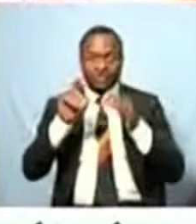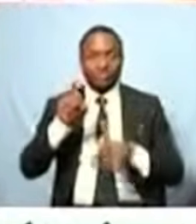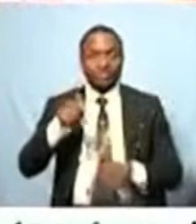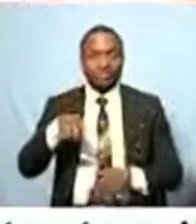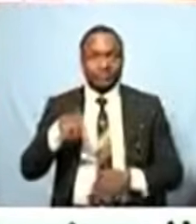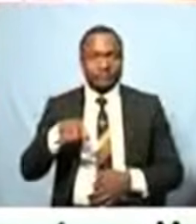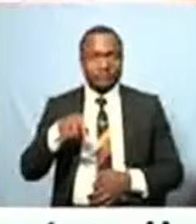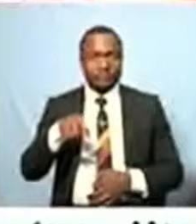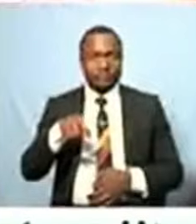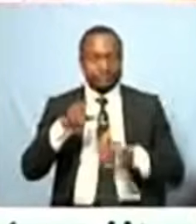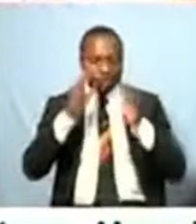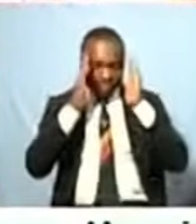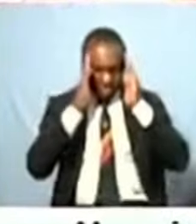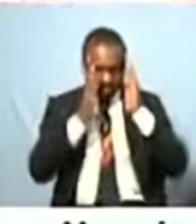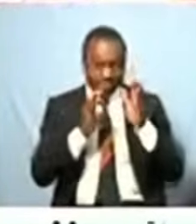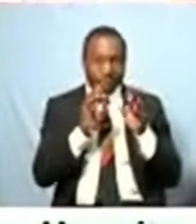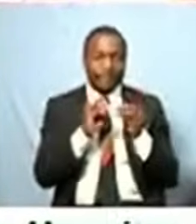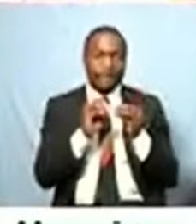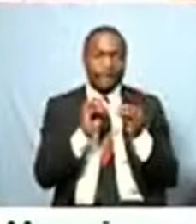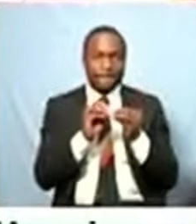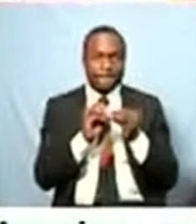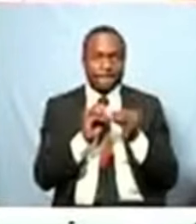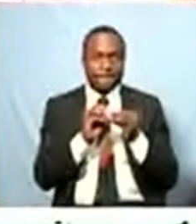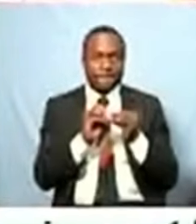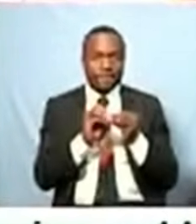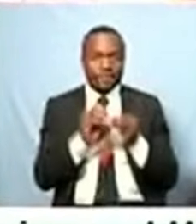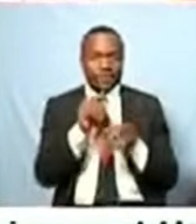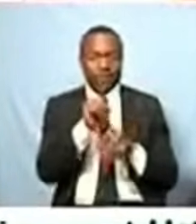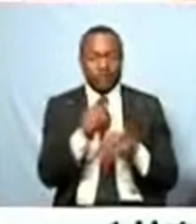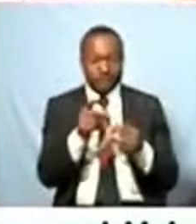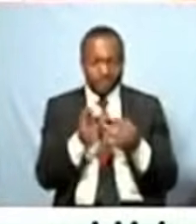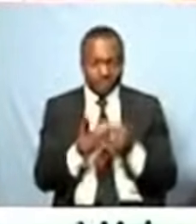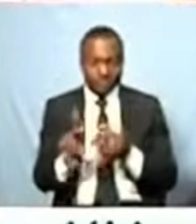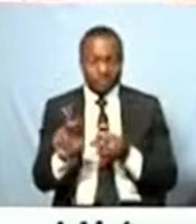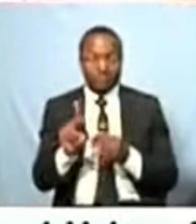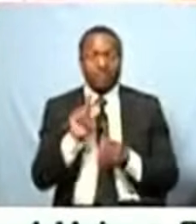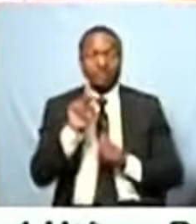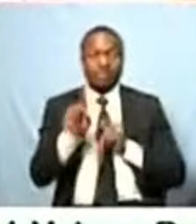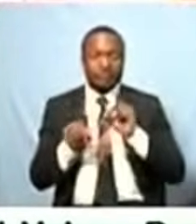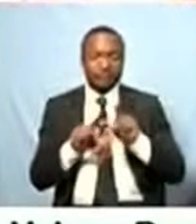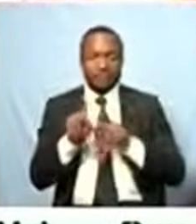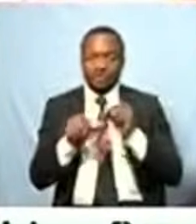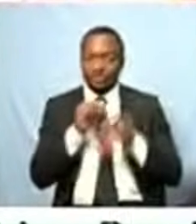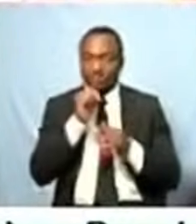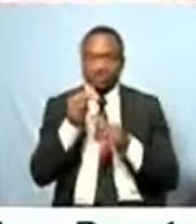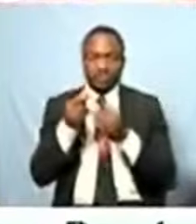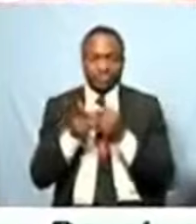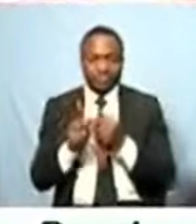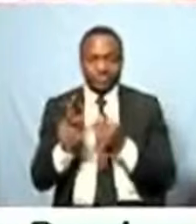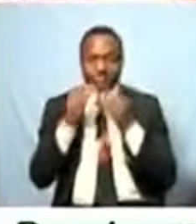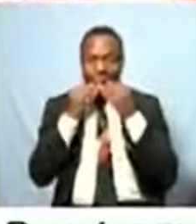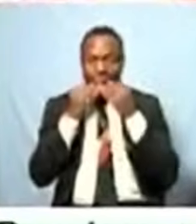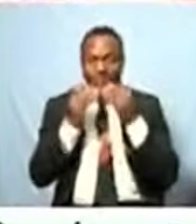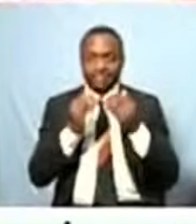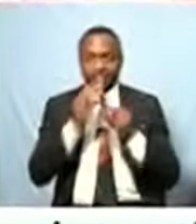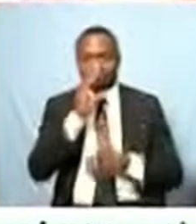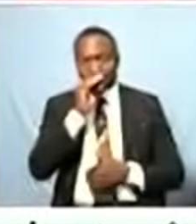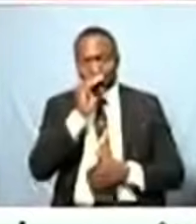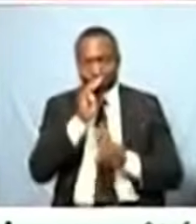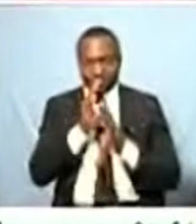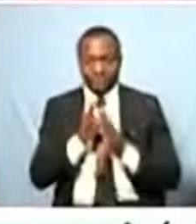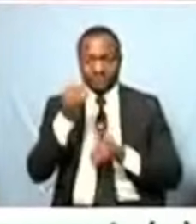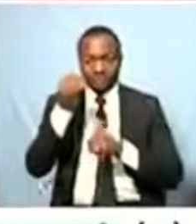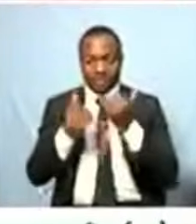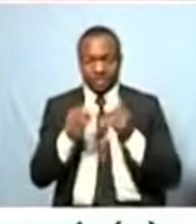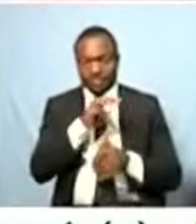pay particular attention on this particular section so that people are not cut off. Thank you, Madam Speaker. The